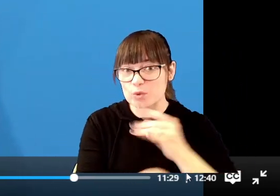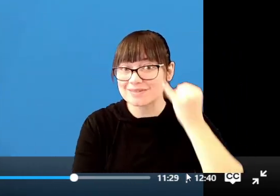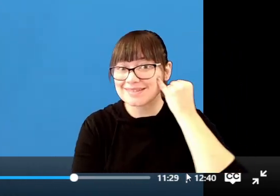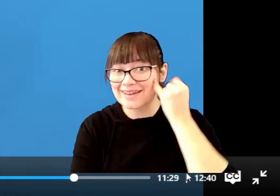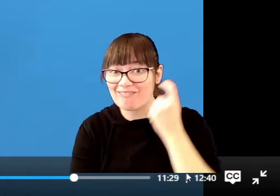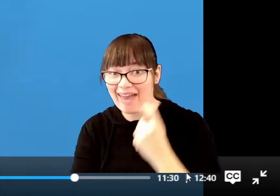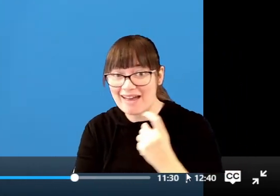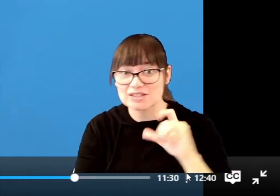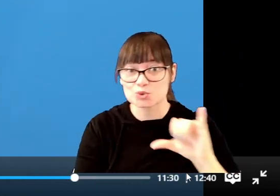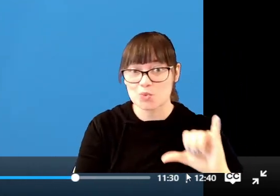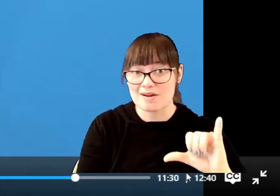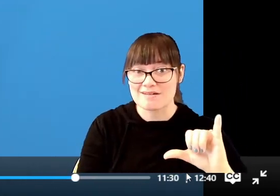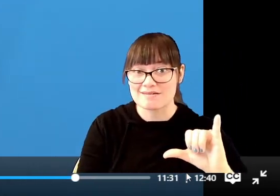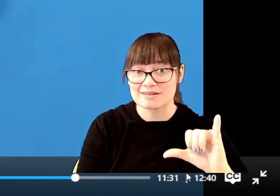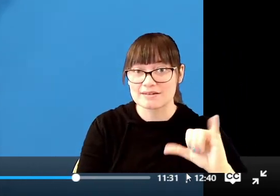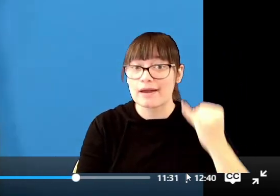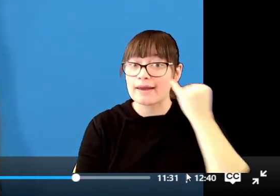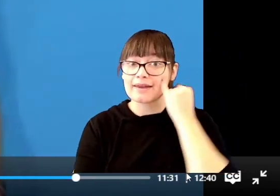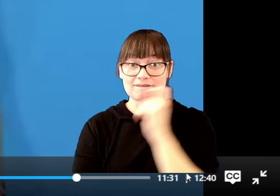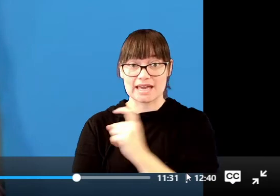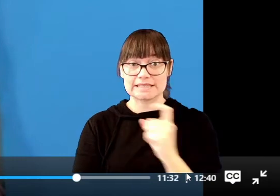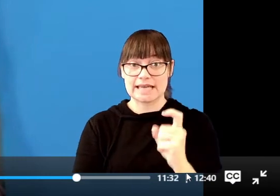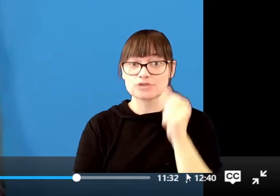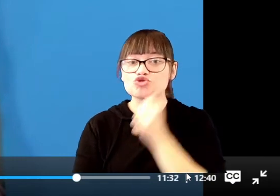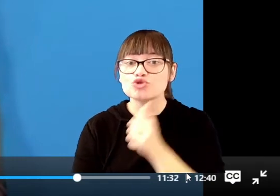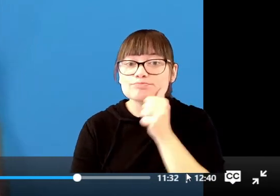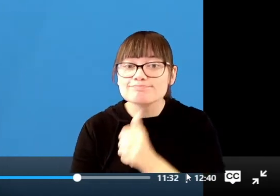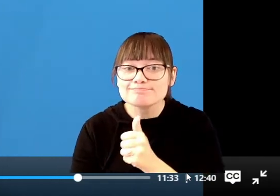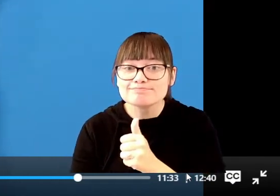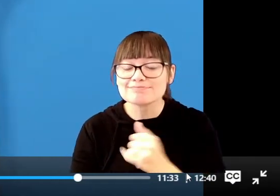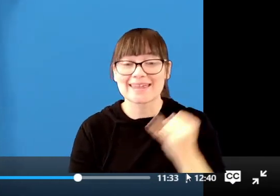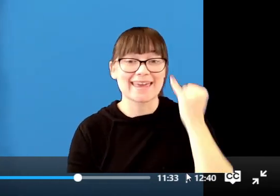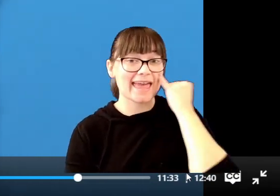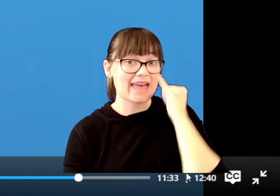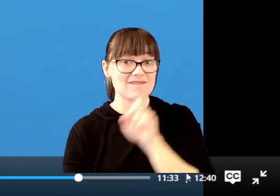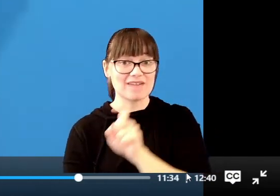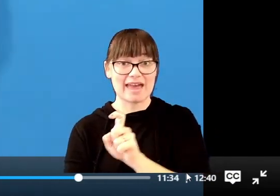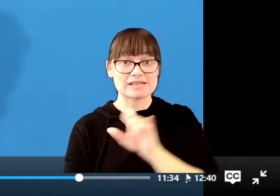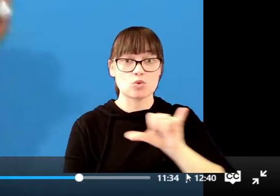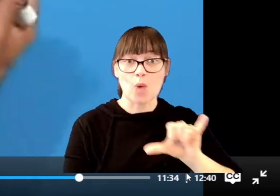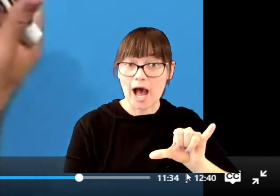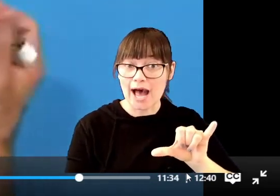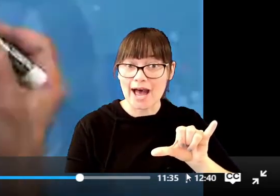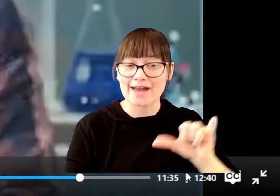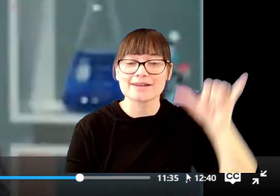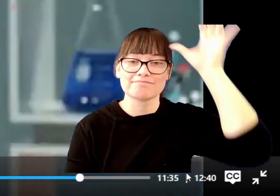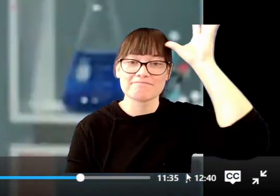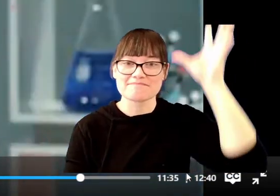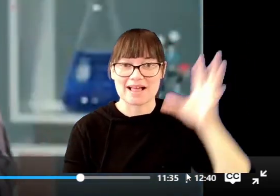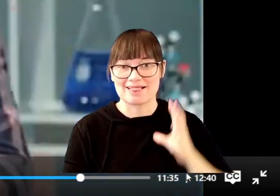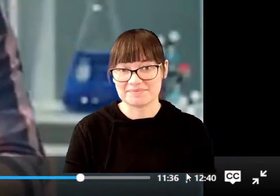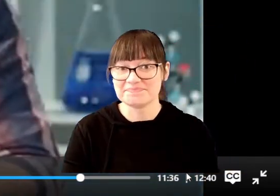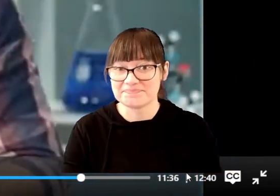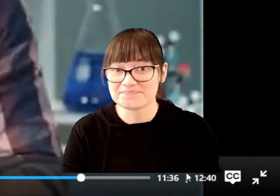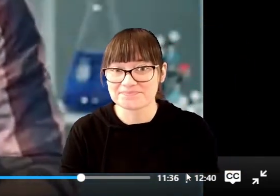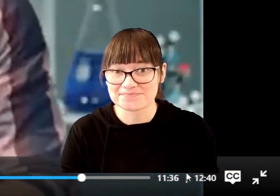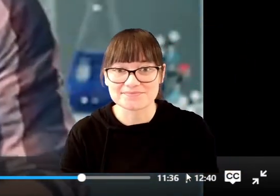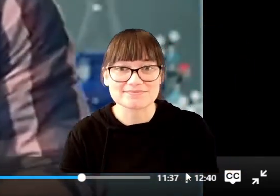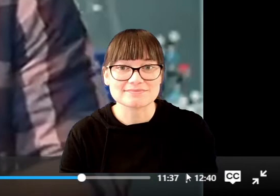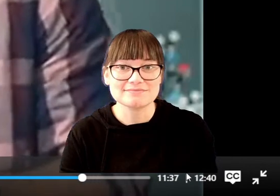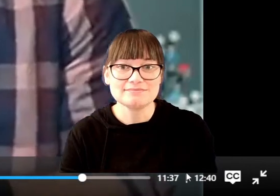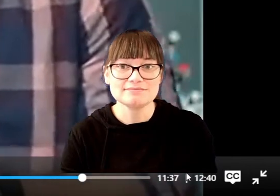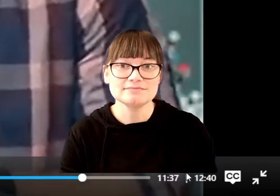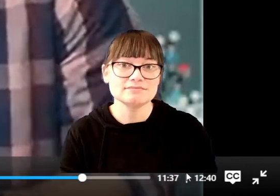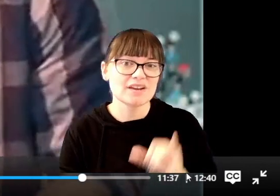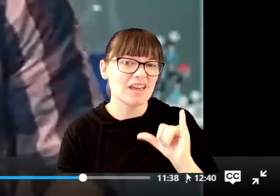an X chromosome, then it's a girl, like the mom. If he donates a Y chromosome, then it's going to be a male, like the father. And the inheritance